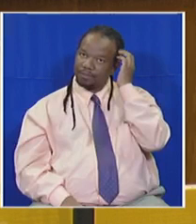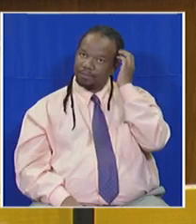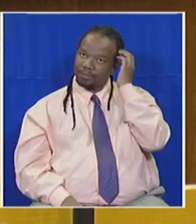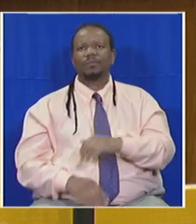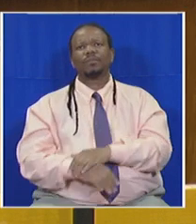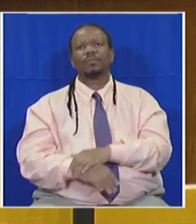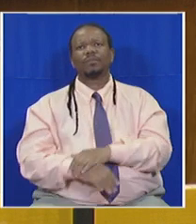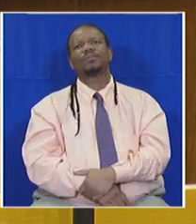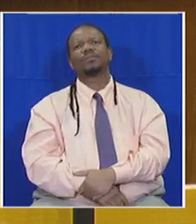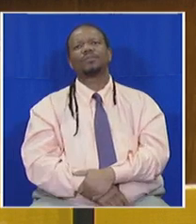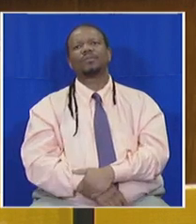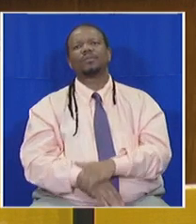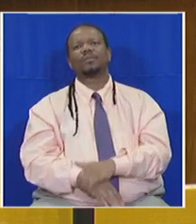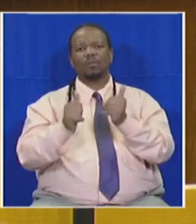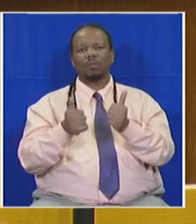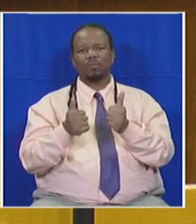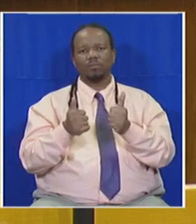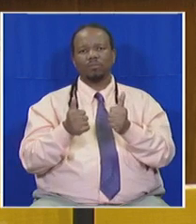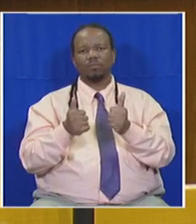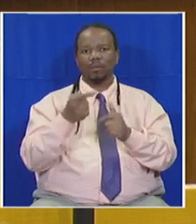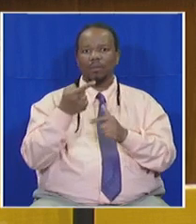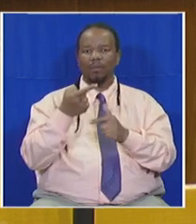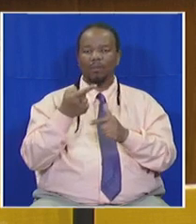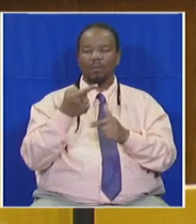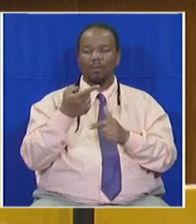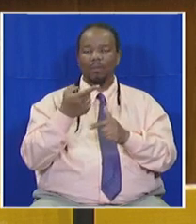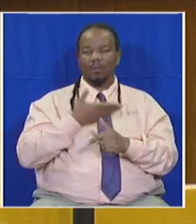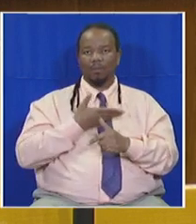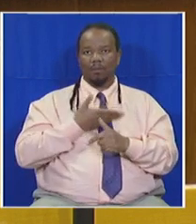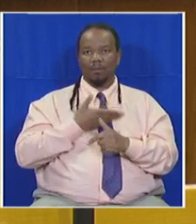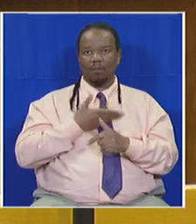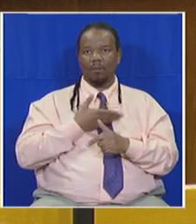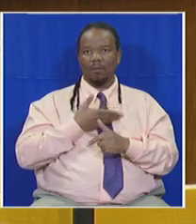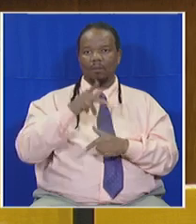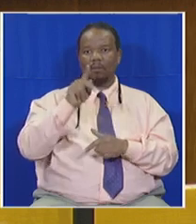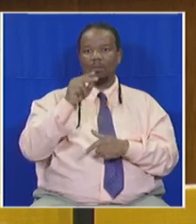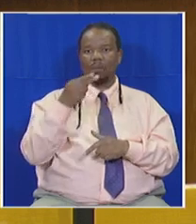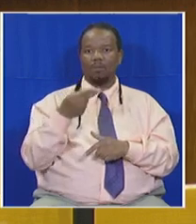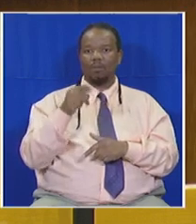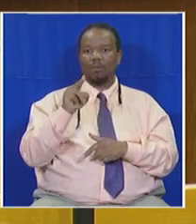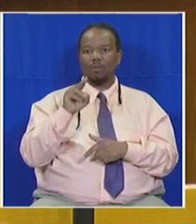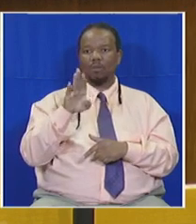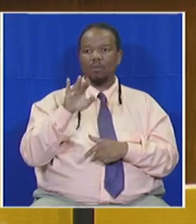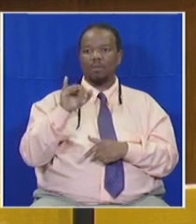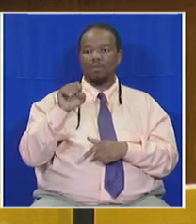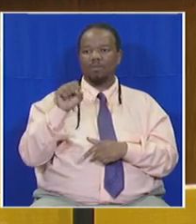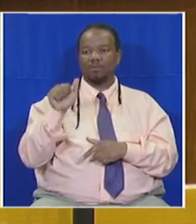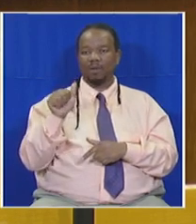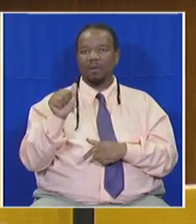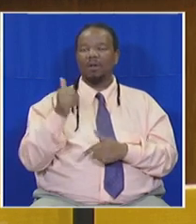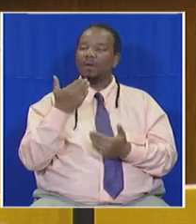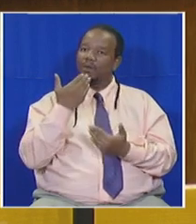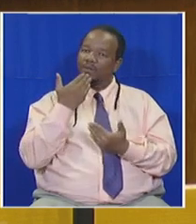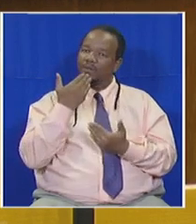Olekuzana, Baba Kubisa. Baba Kubisa, thanks very much for the acknowledgement of the role of traditional leaders in